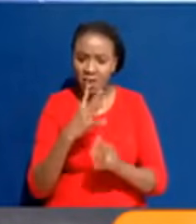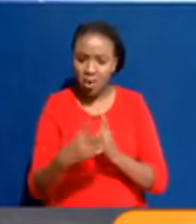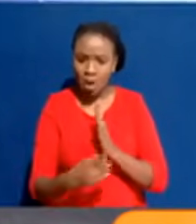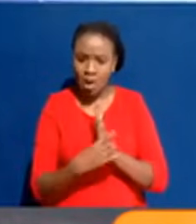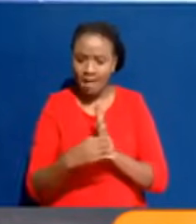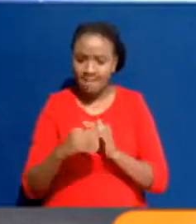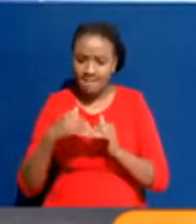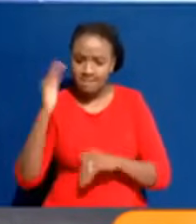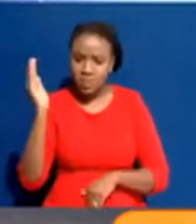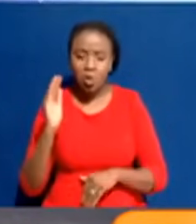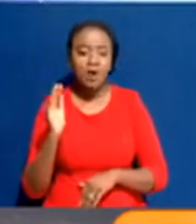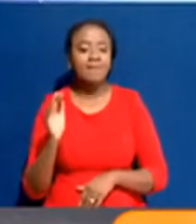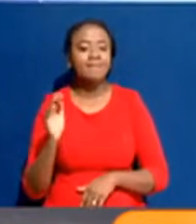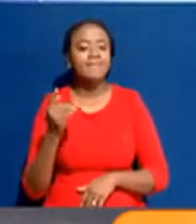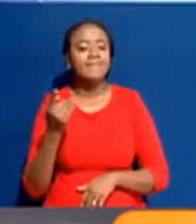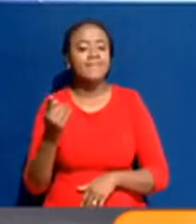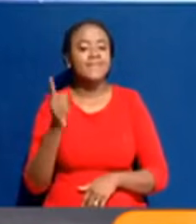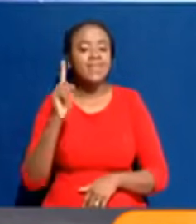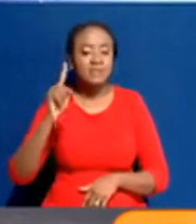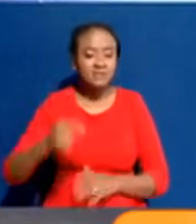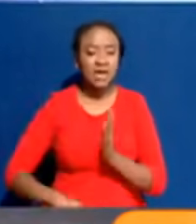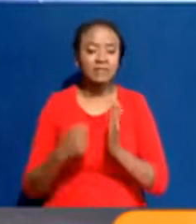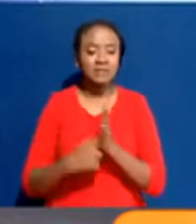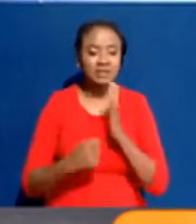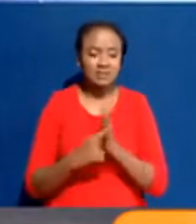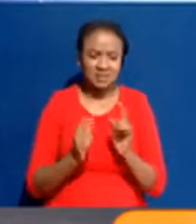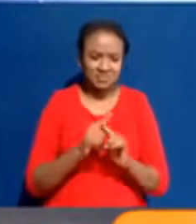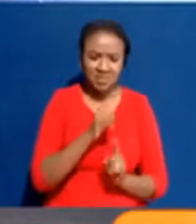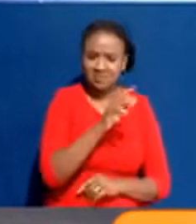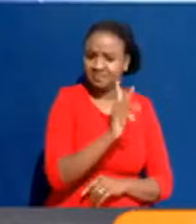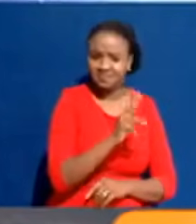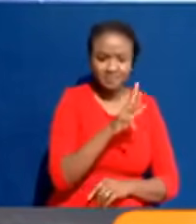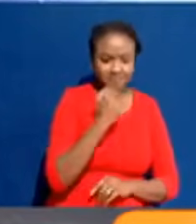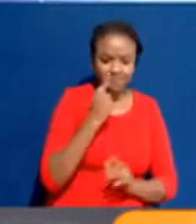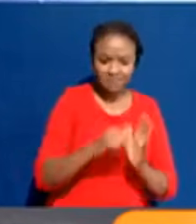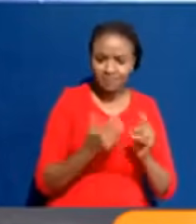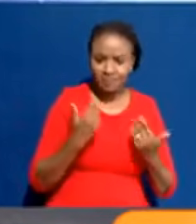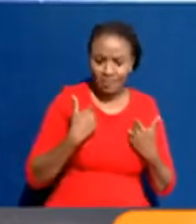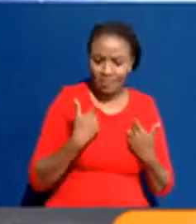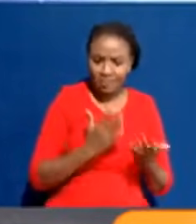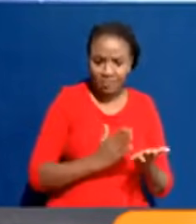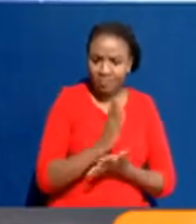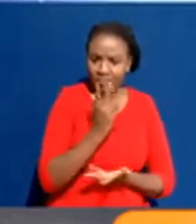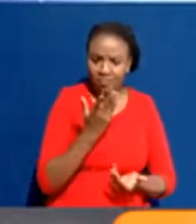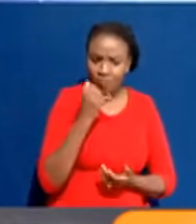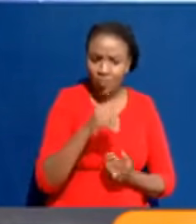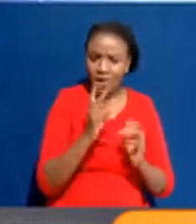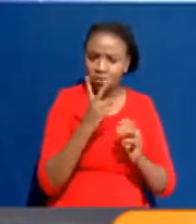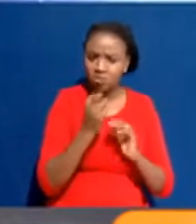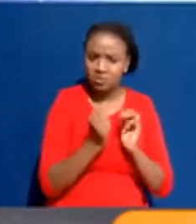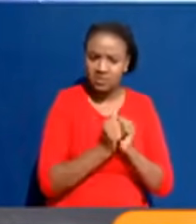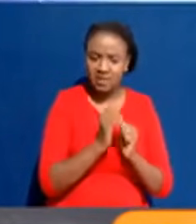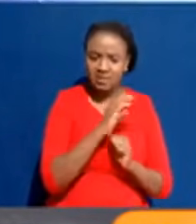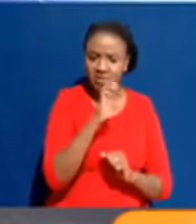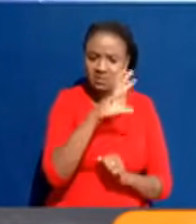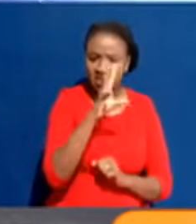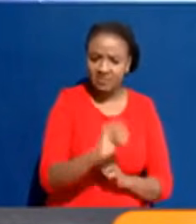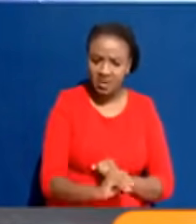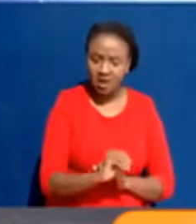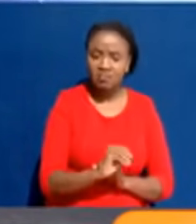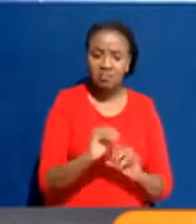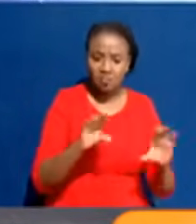KRA was within its right under the East African Community Customs Management Act 2010. The committee chairman